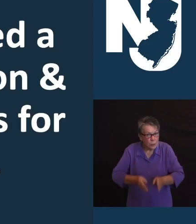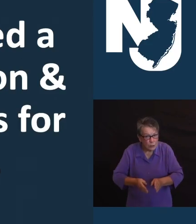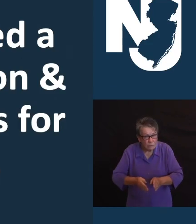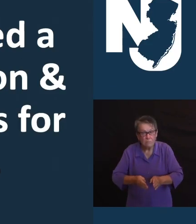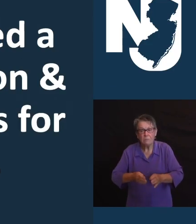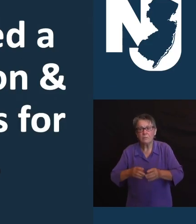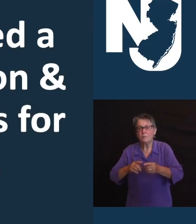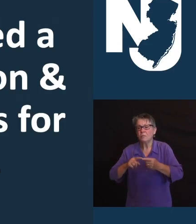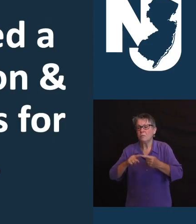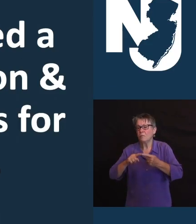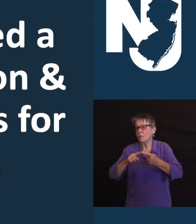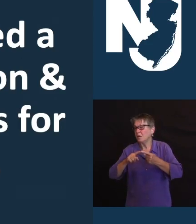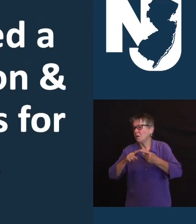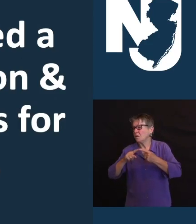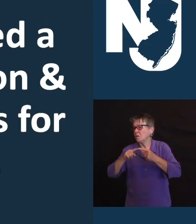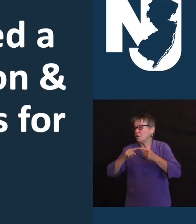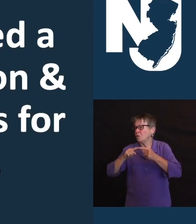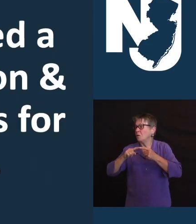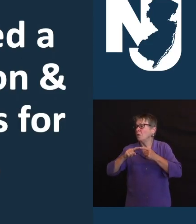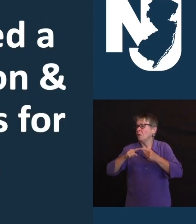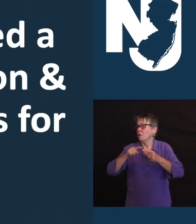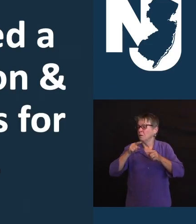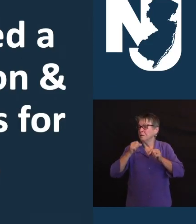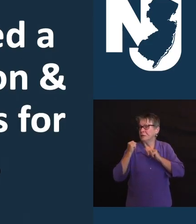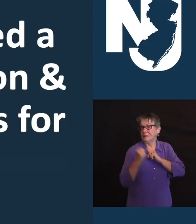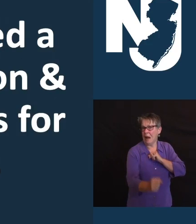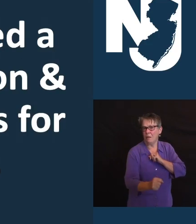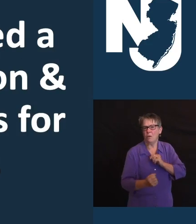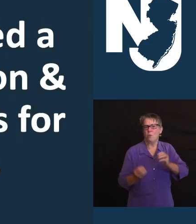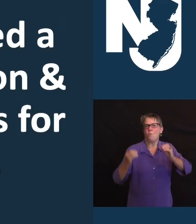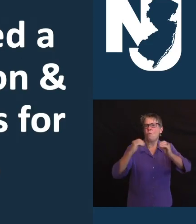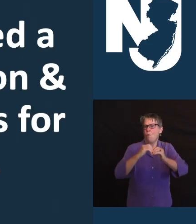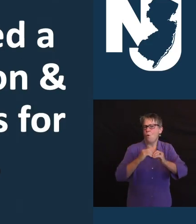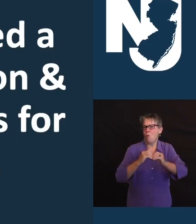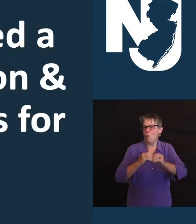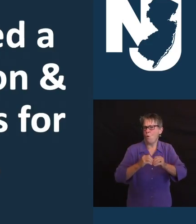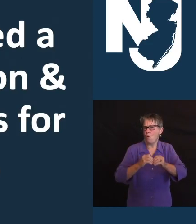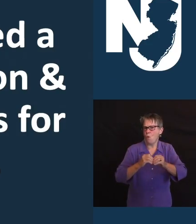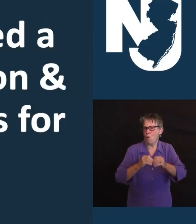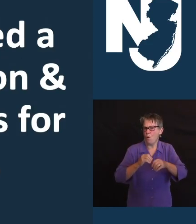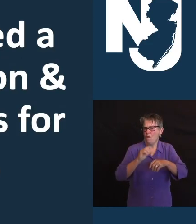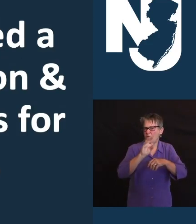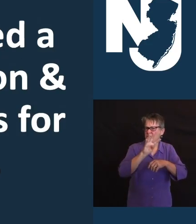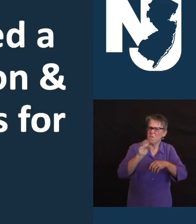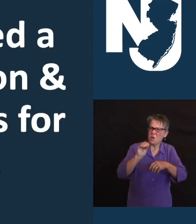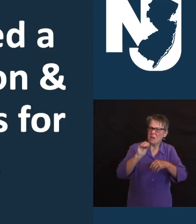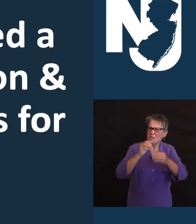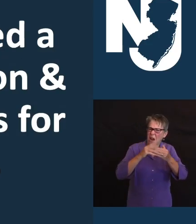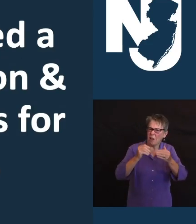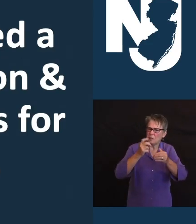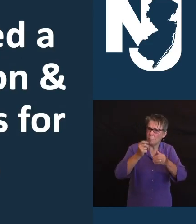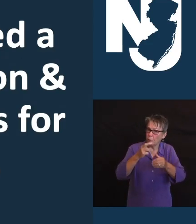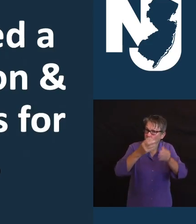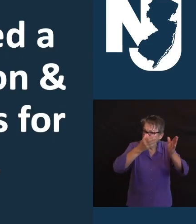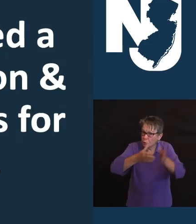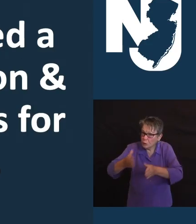per capita to qualify for assistance. Cumberland, Gloucester, and Monmouth counties each also